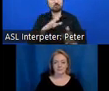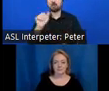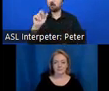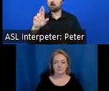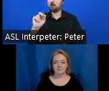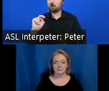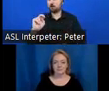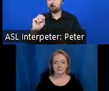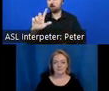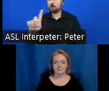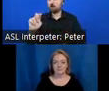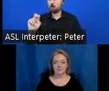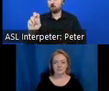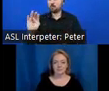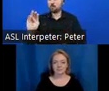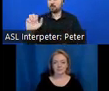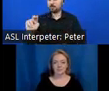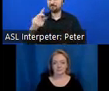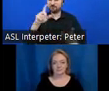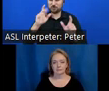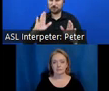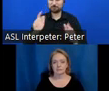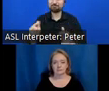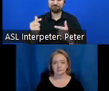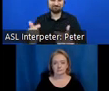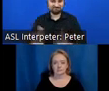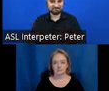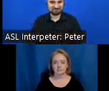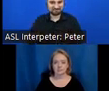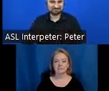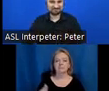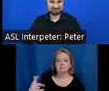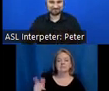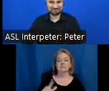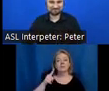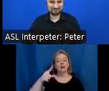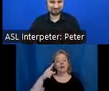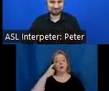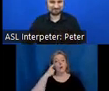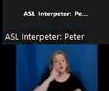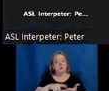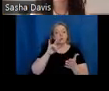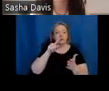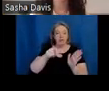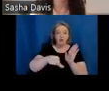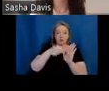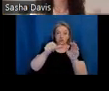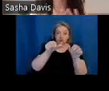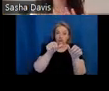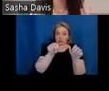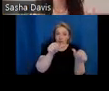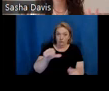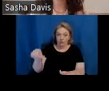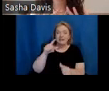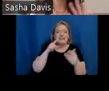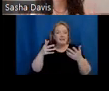Newman. Gross has deliberately left the tool marks on the sculpture surface. So this is a finished sculpture, but you can see